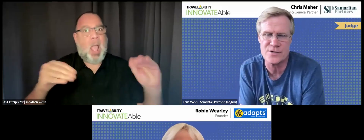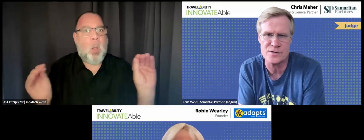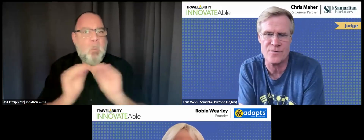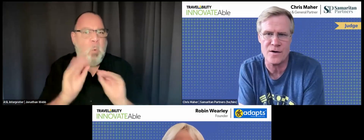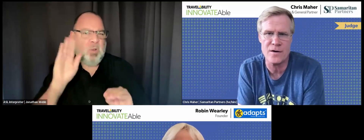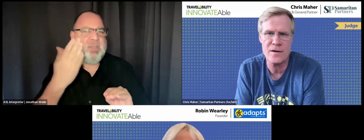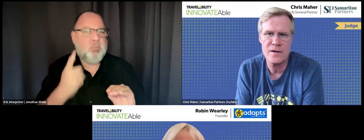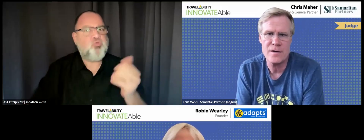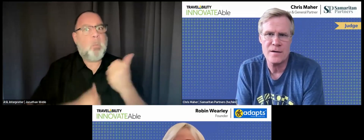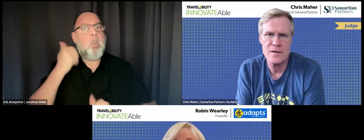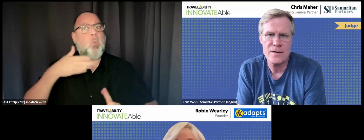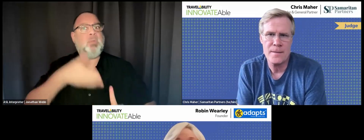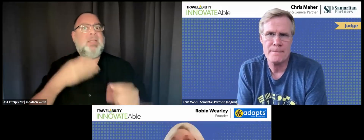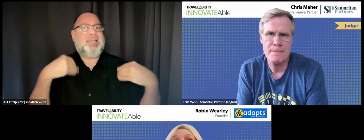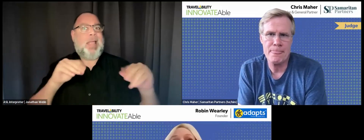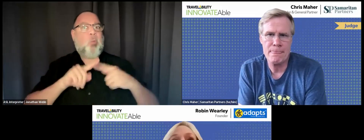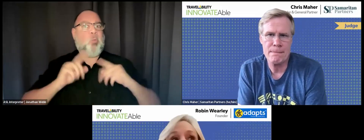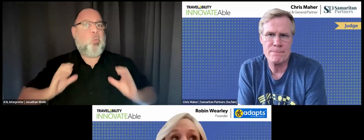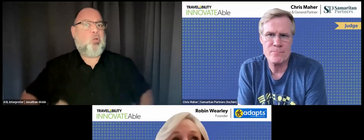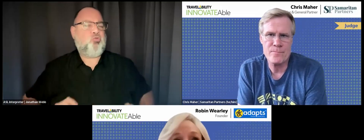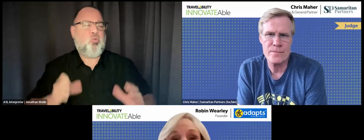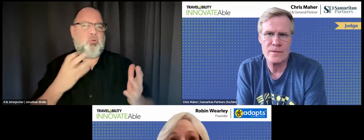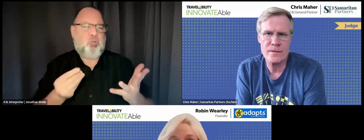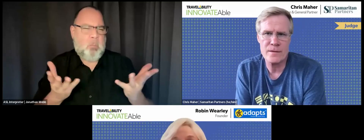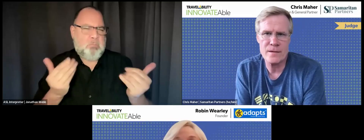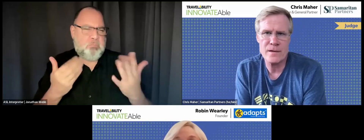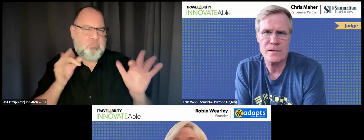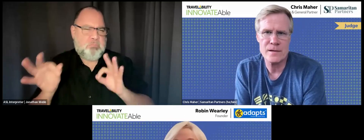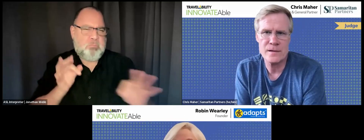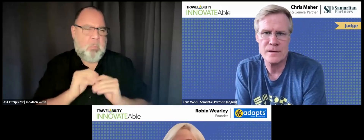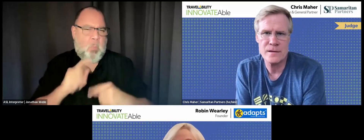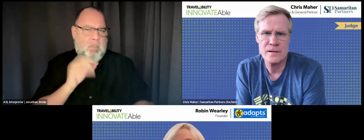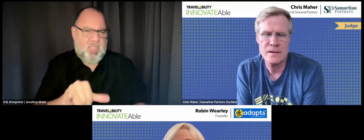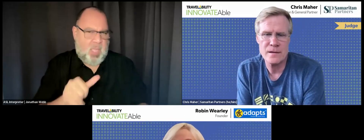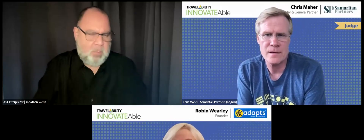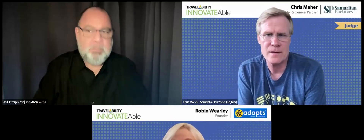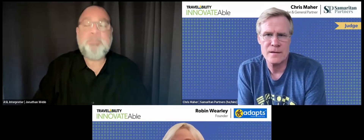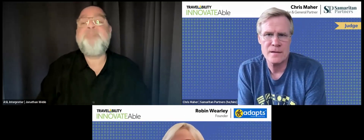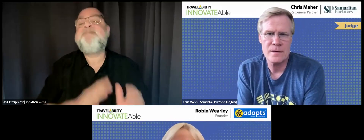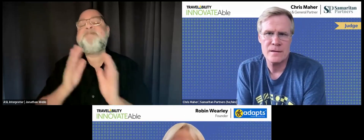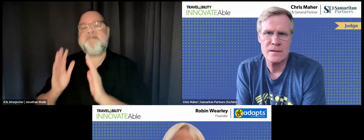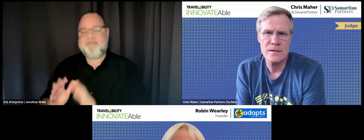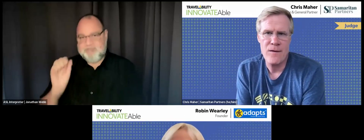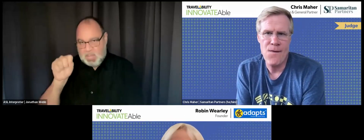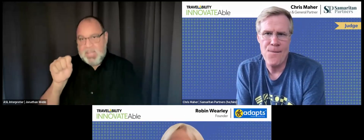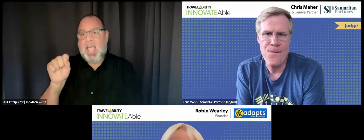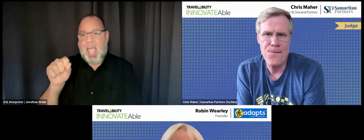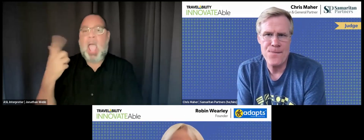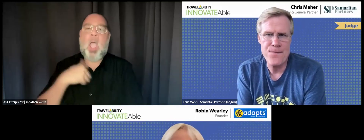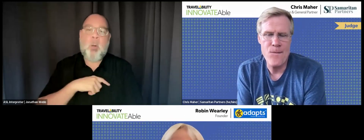most traction so far. Right. We initially tried doing